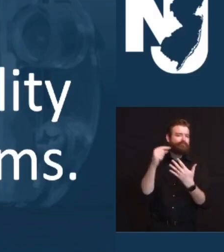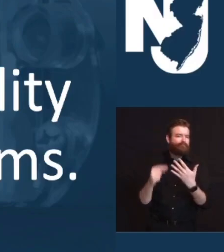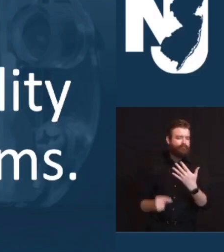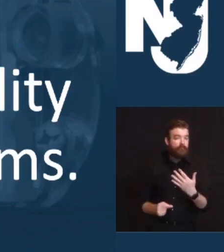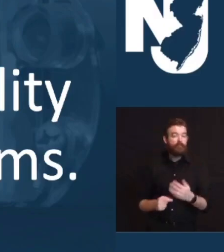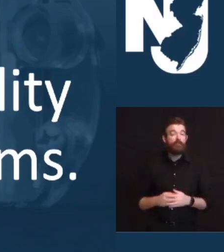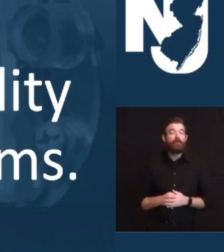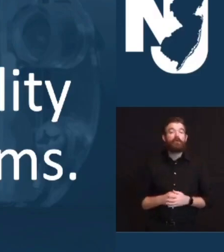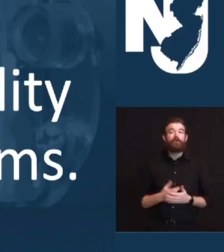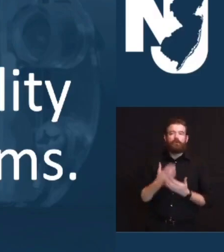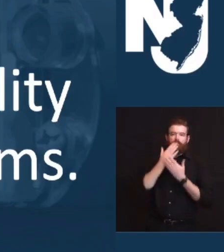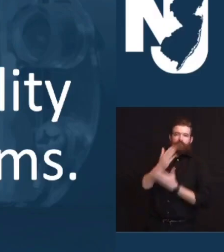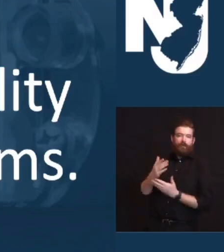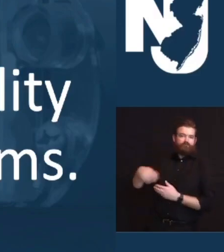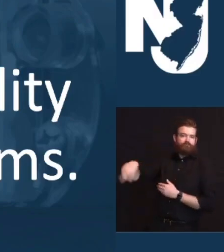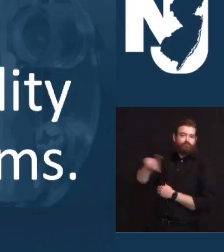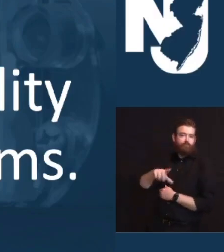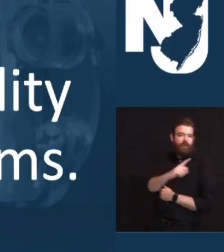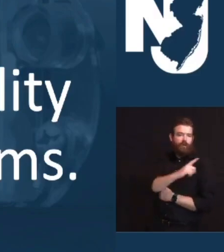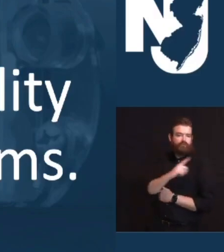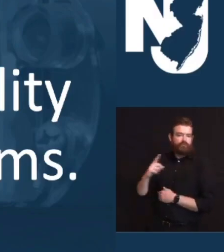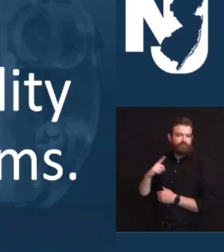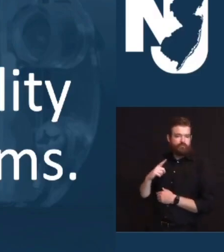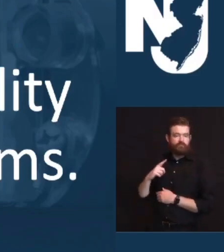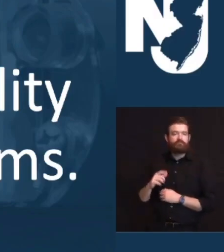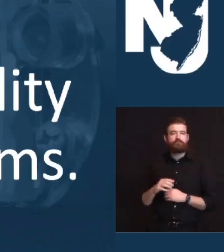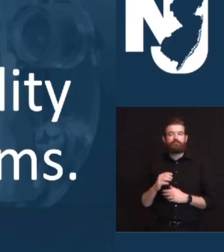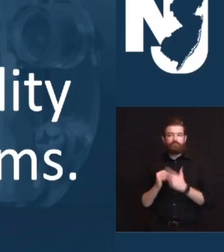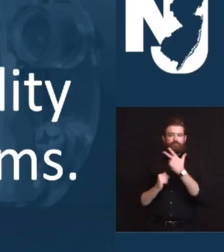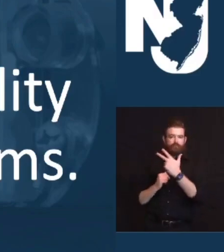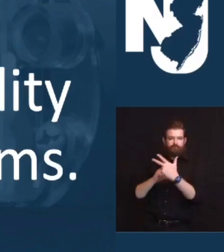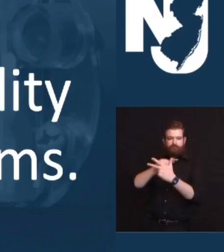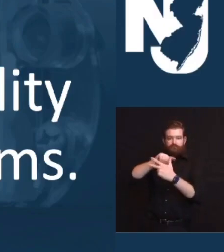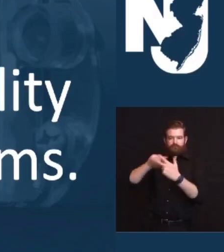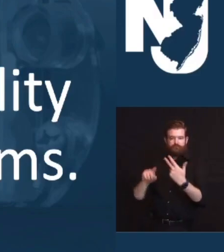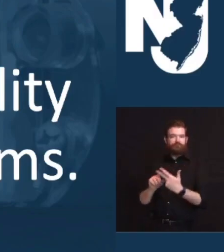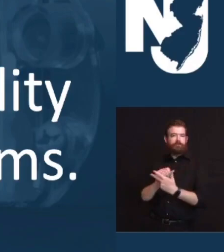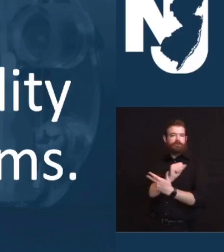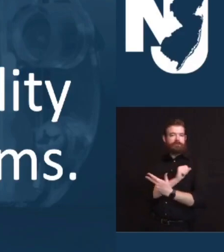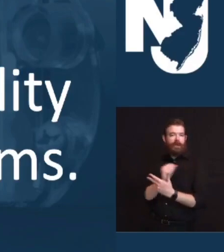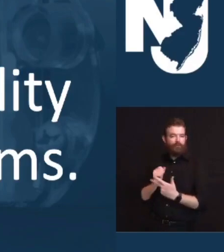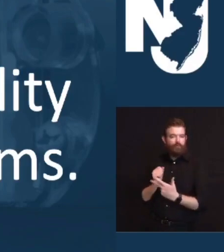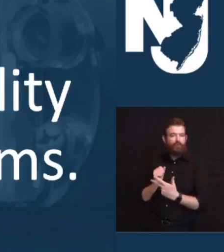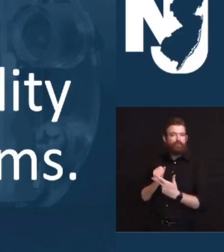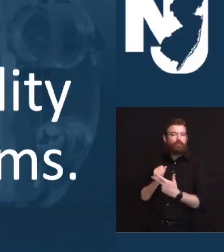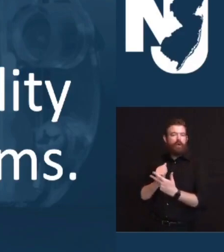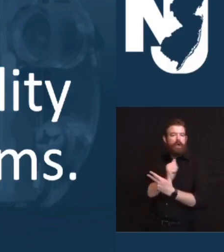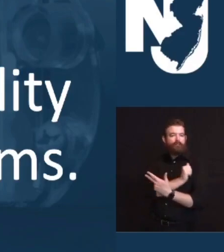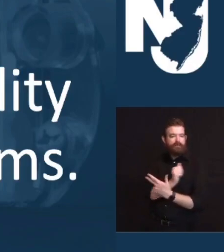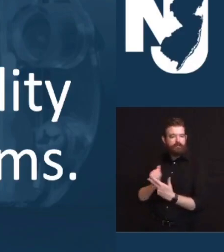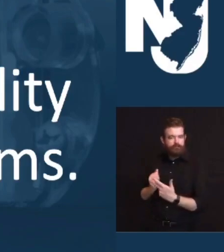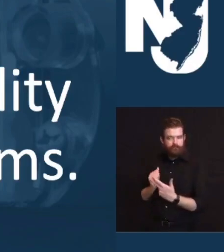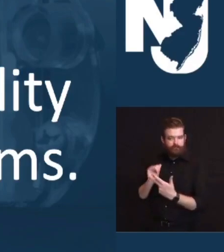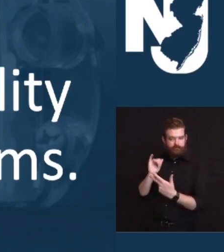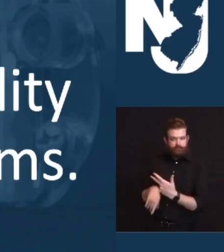and Senator Teresa Ruiz for working with us to have this investment included in the new state budget.